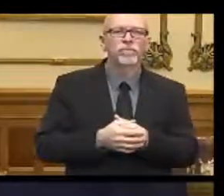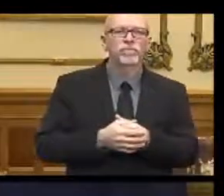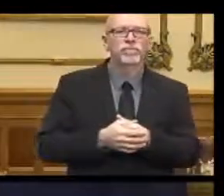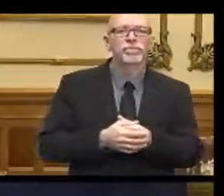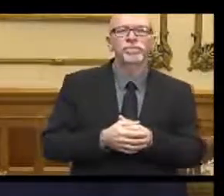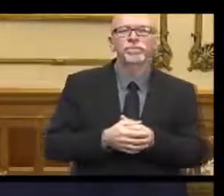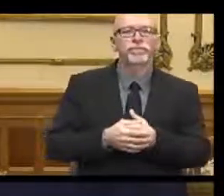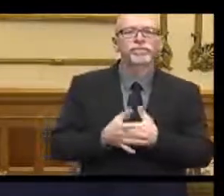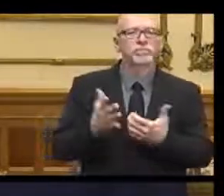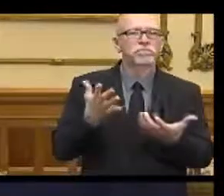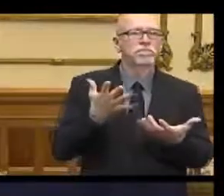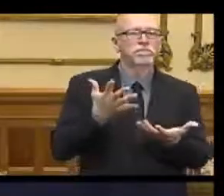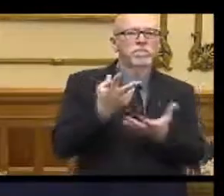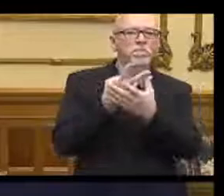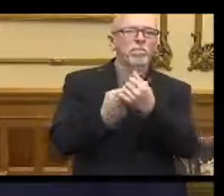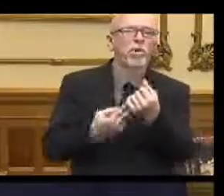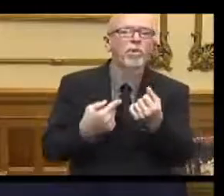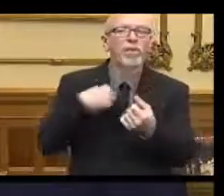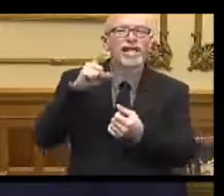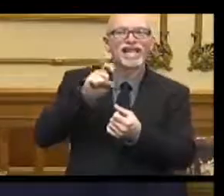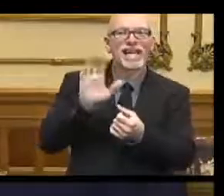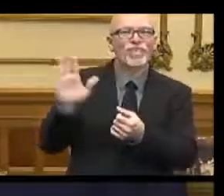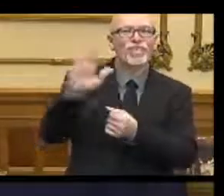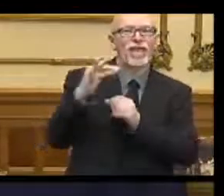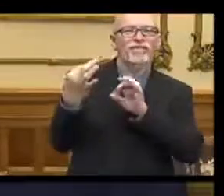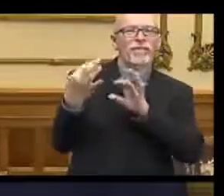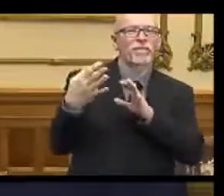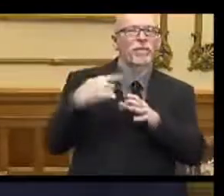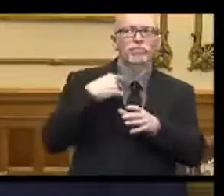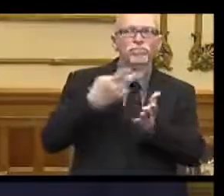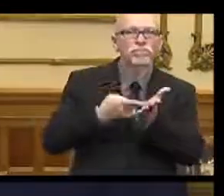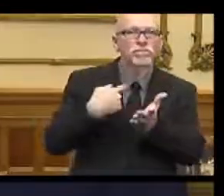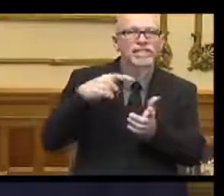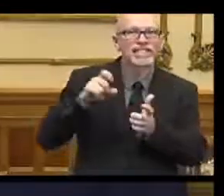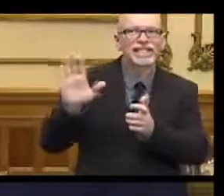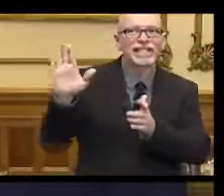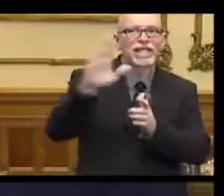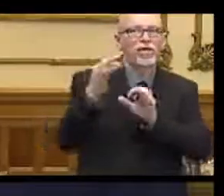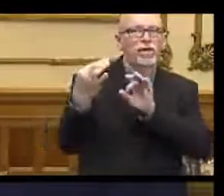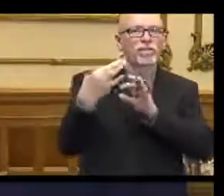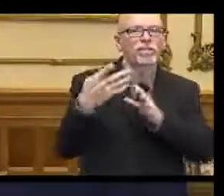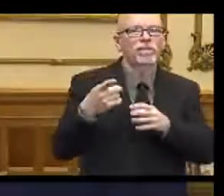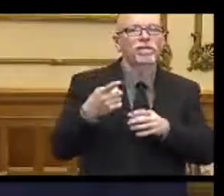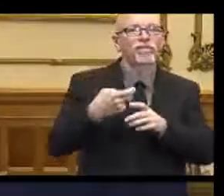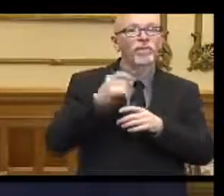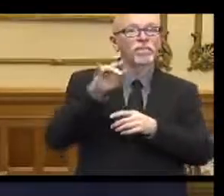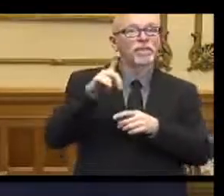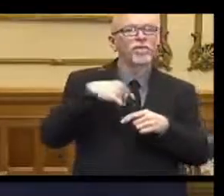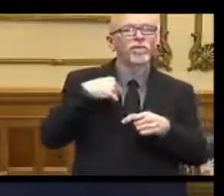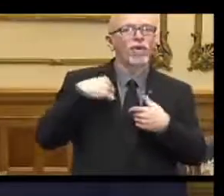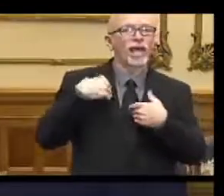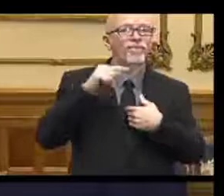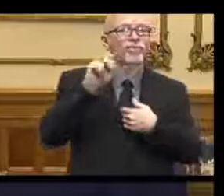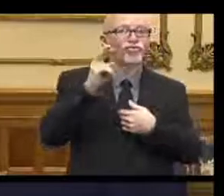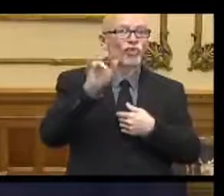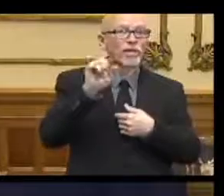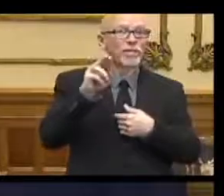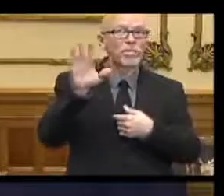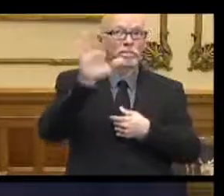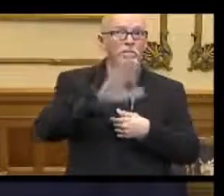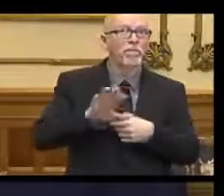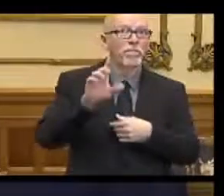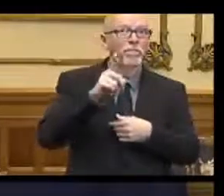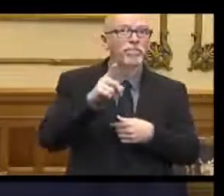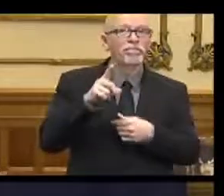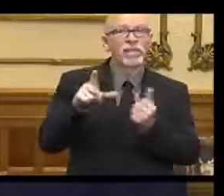little bit of both. I mean, we want their input. We're sincere about that. And coming from a state like Indiana, where tourism, you know, the